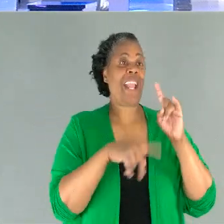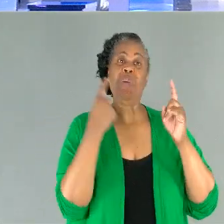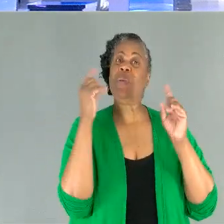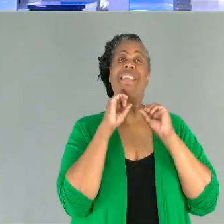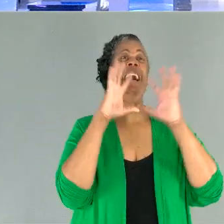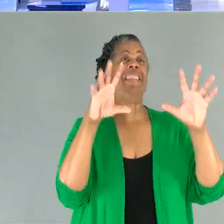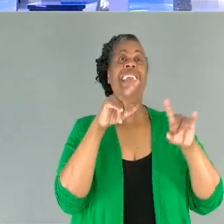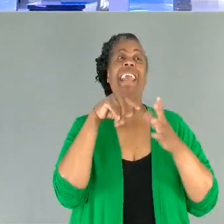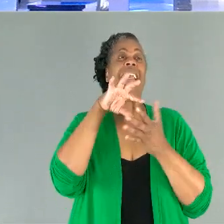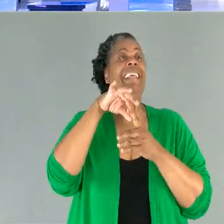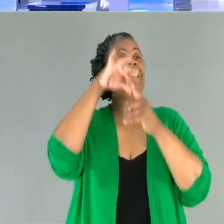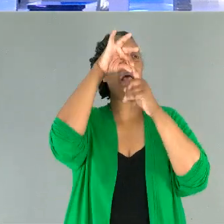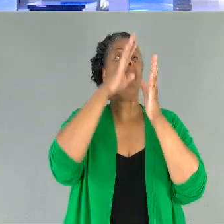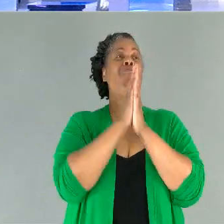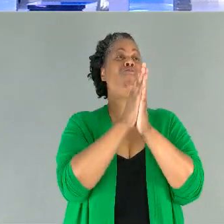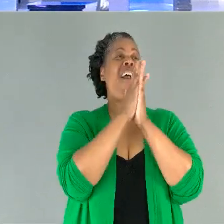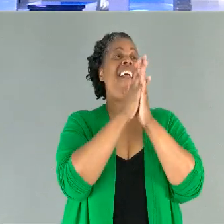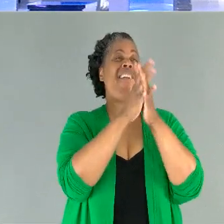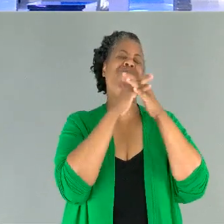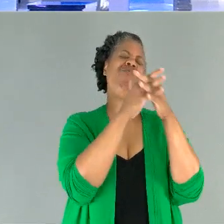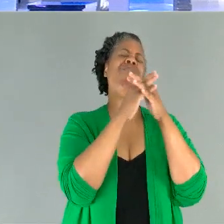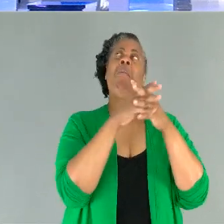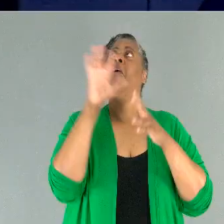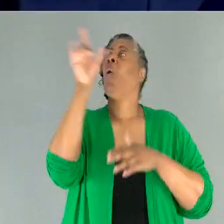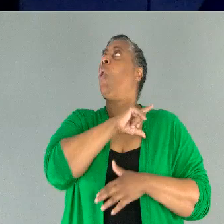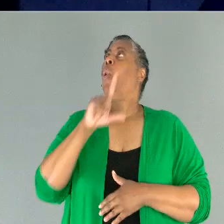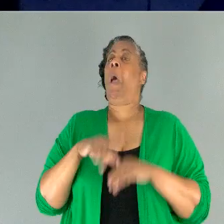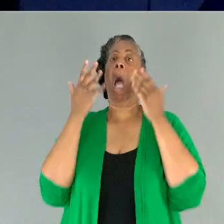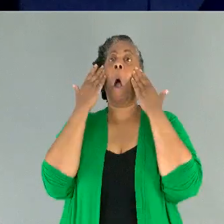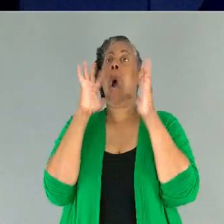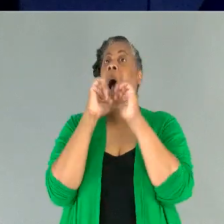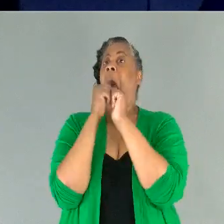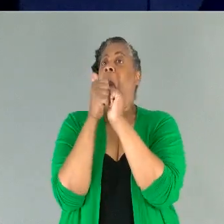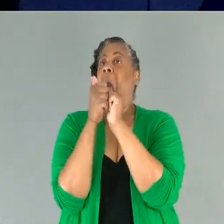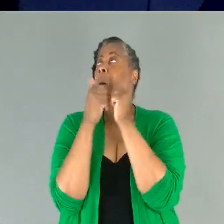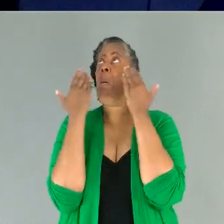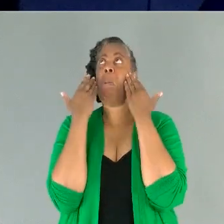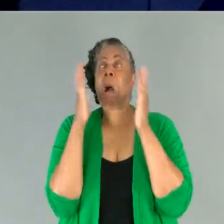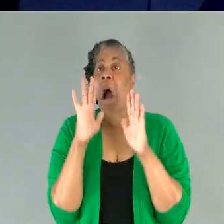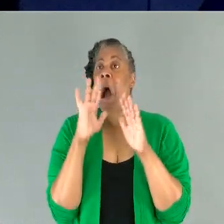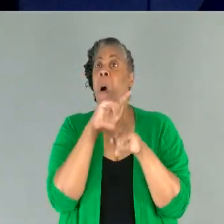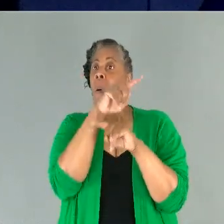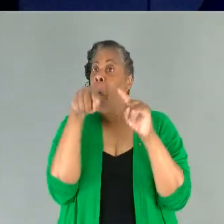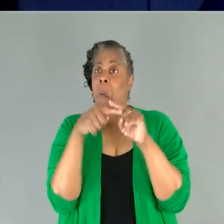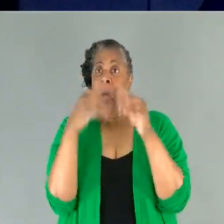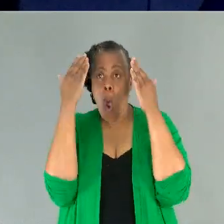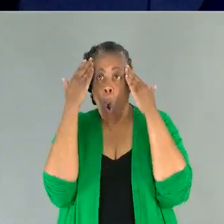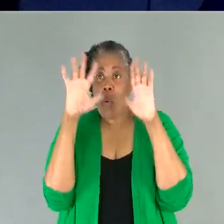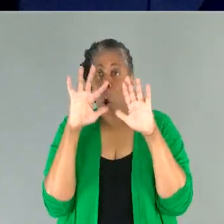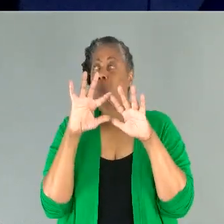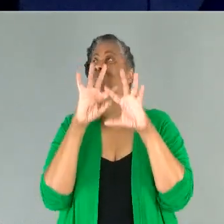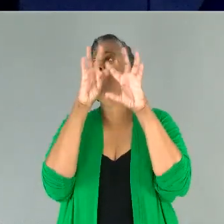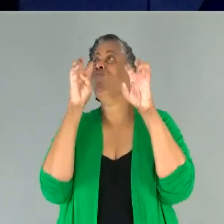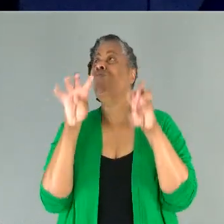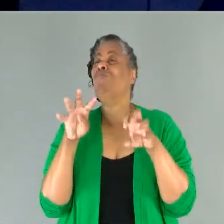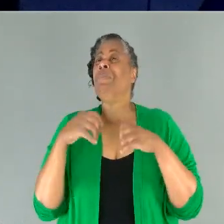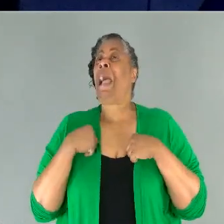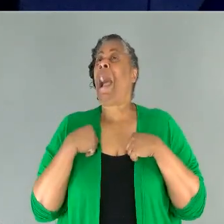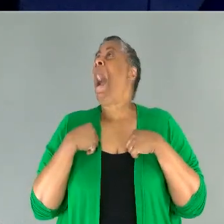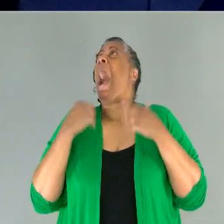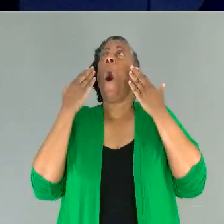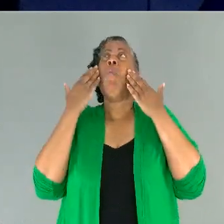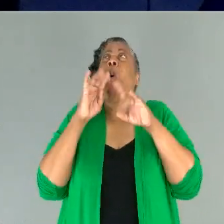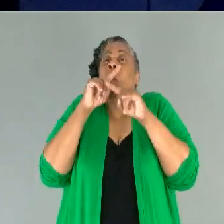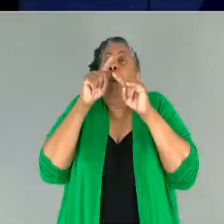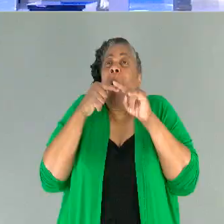seat. Sometimes you have to say, Lord, I don't know how. Lord, I don't know when. Lord, I don't know when you're going